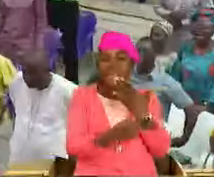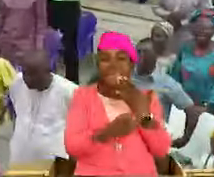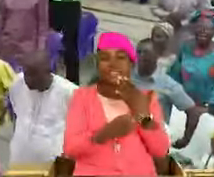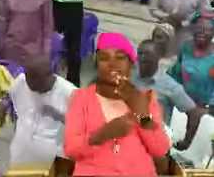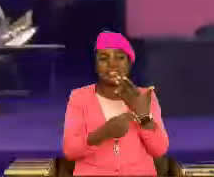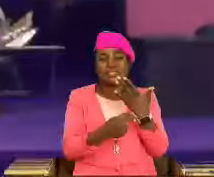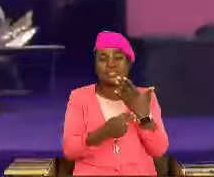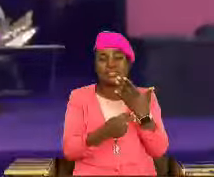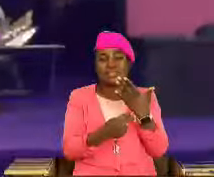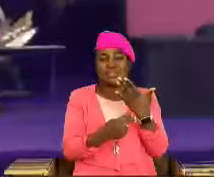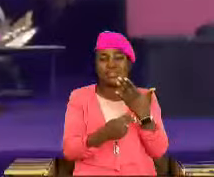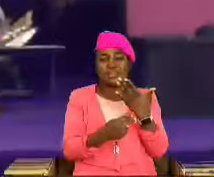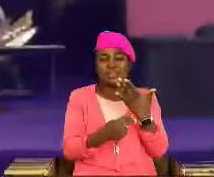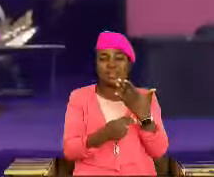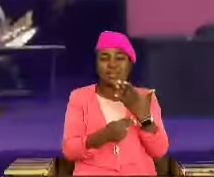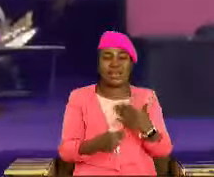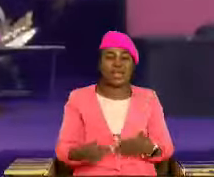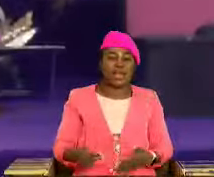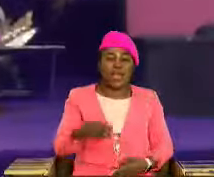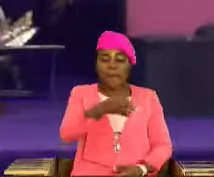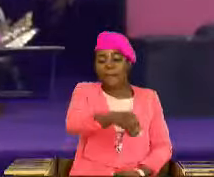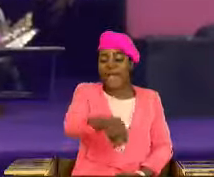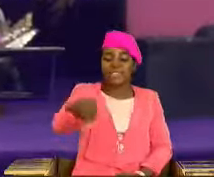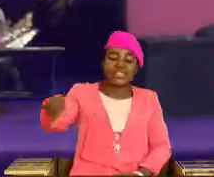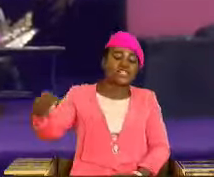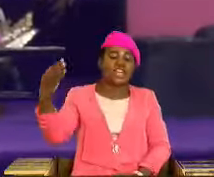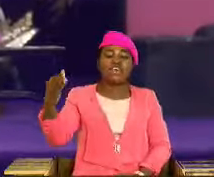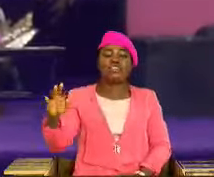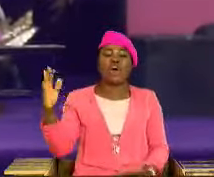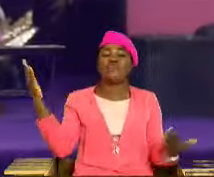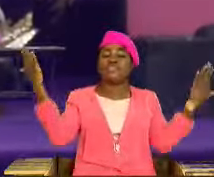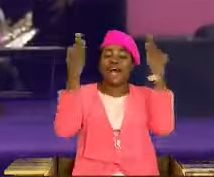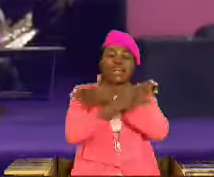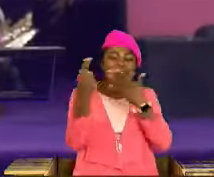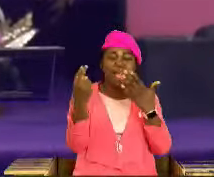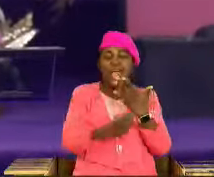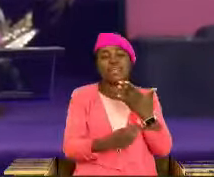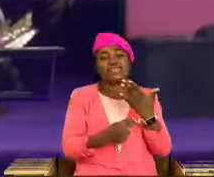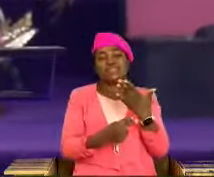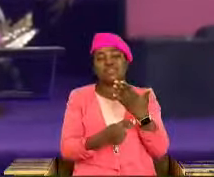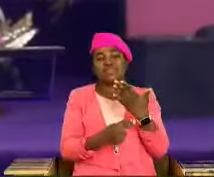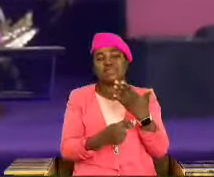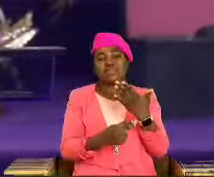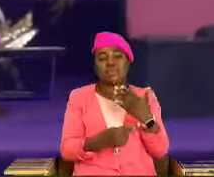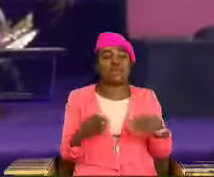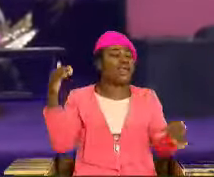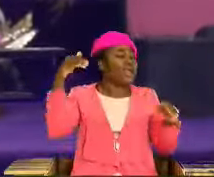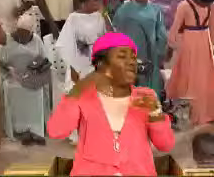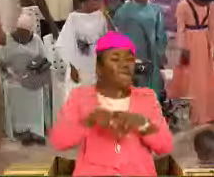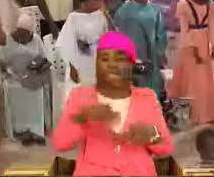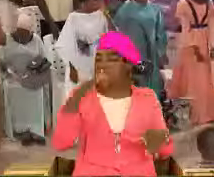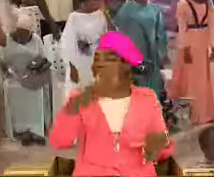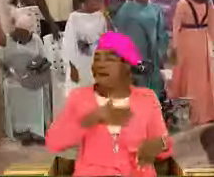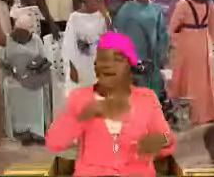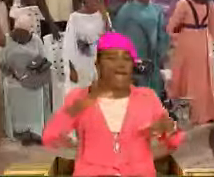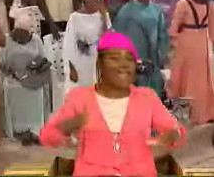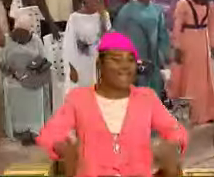Darkness can you shout it again in my